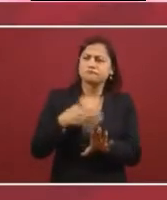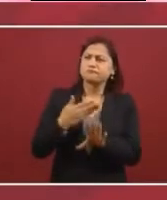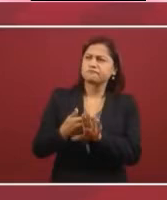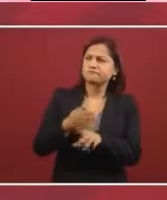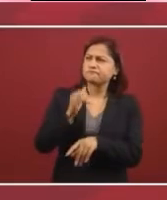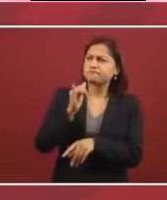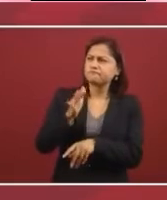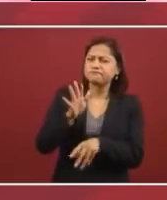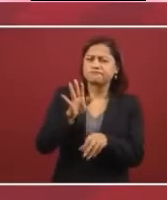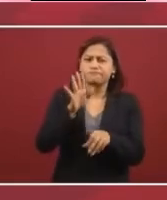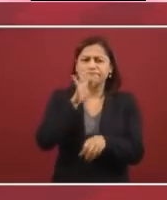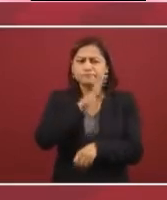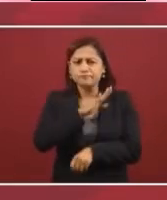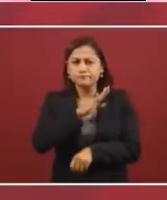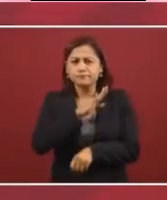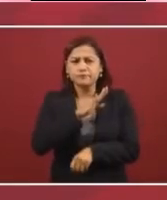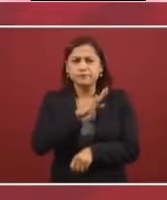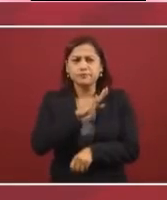against